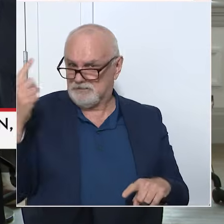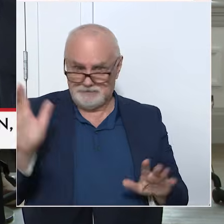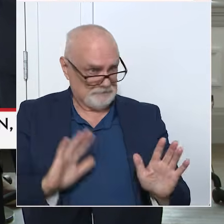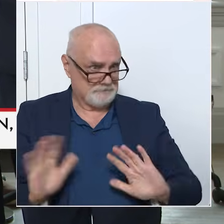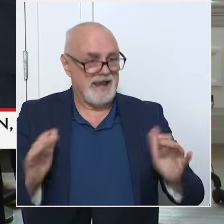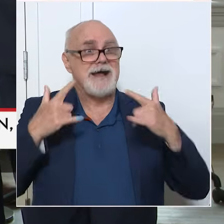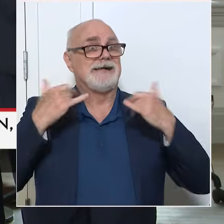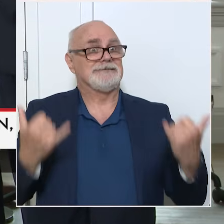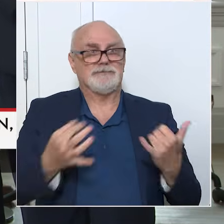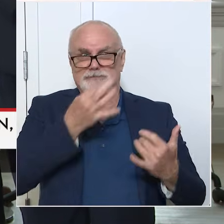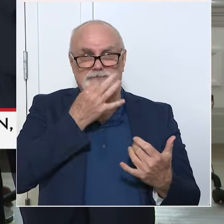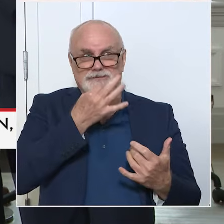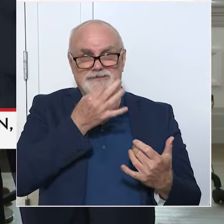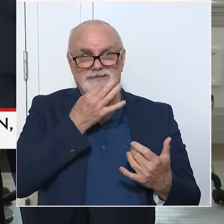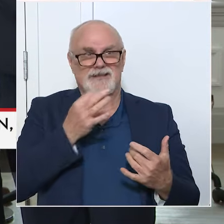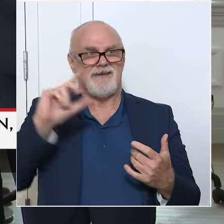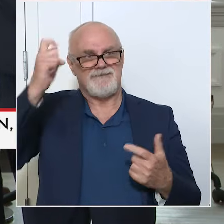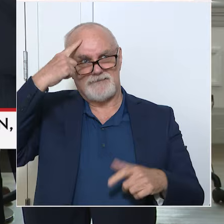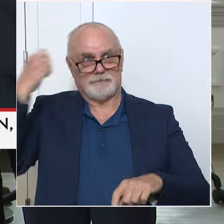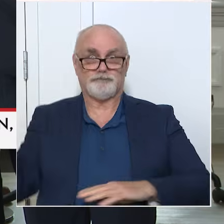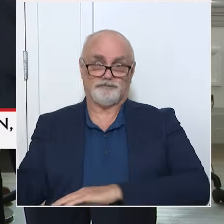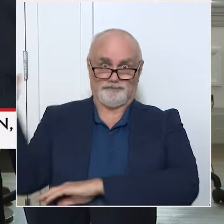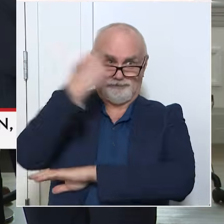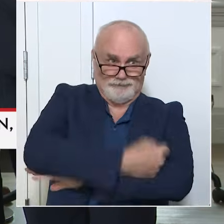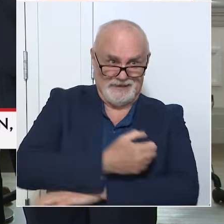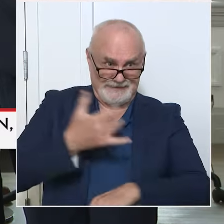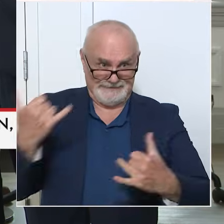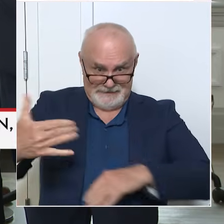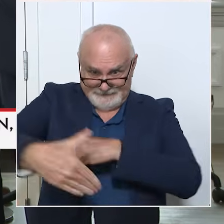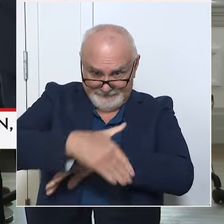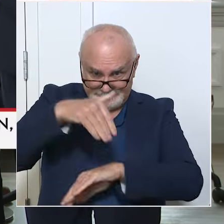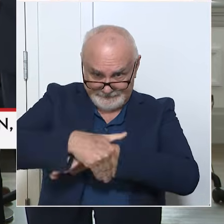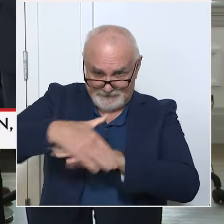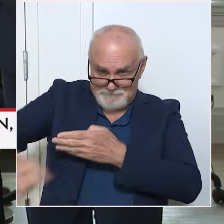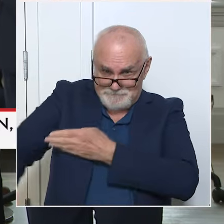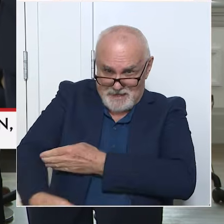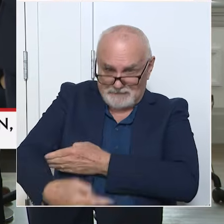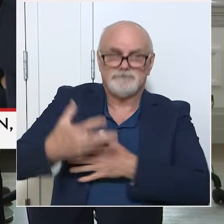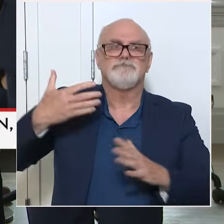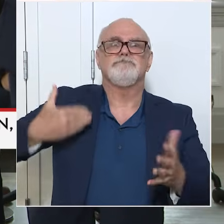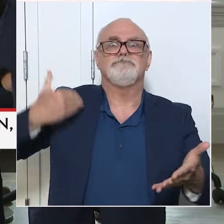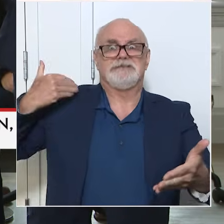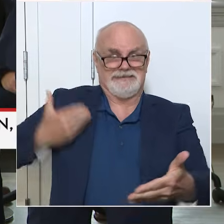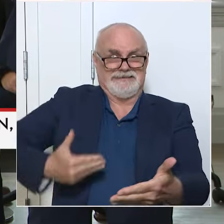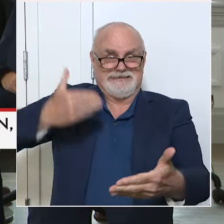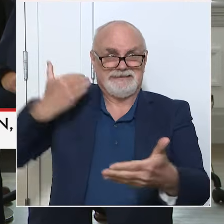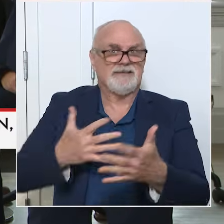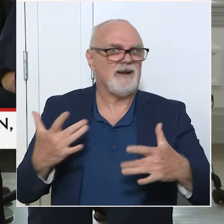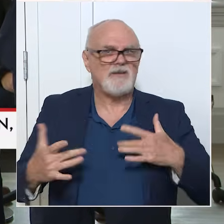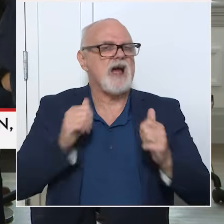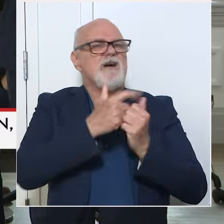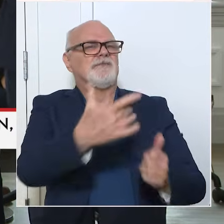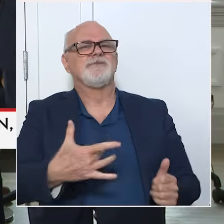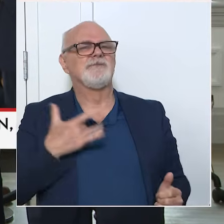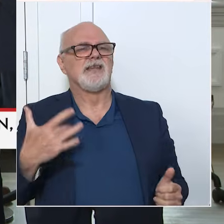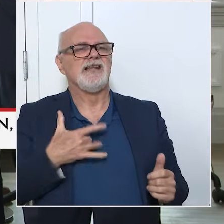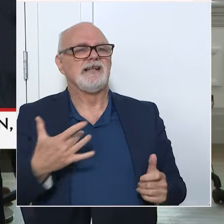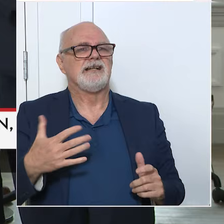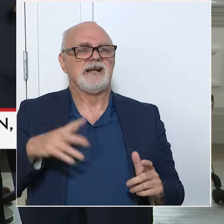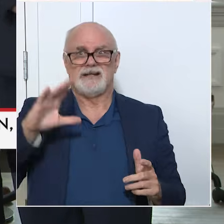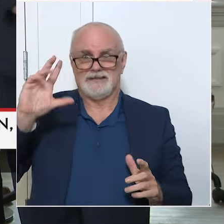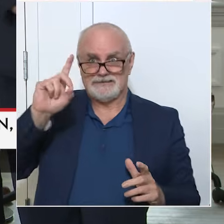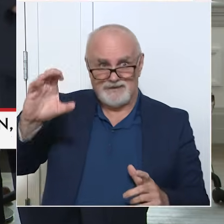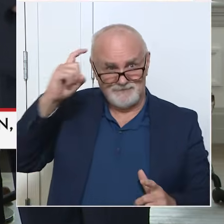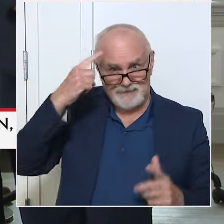at midnight tonight, does that point drive home even more? And what can you tell folks about the operations of district government if this were to happen